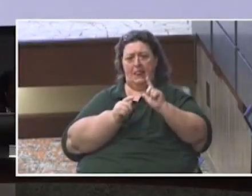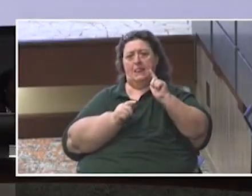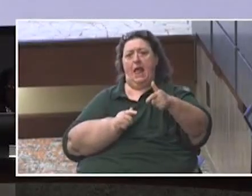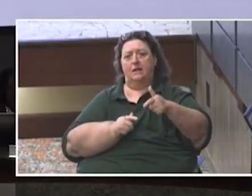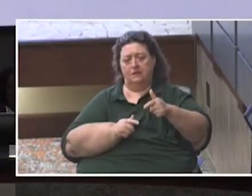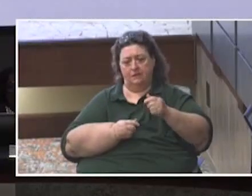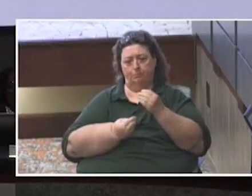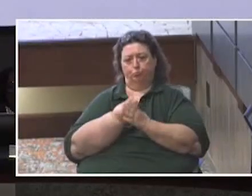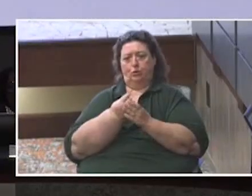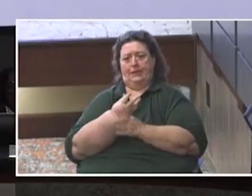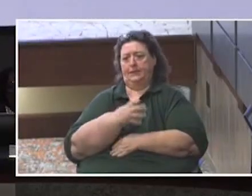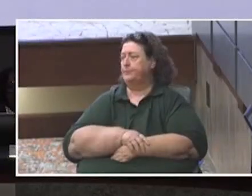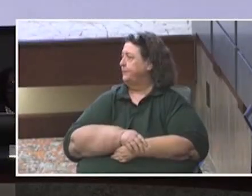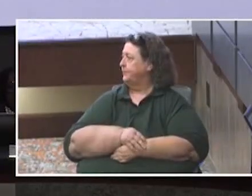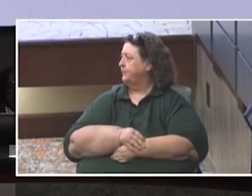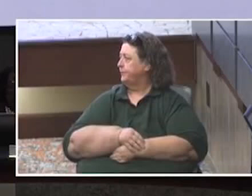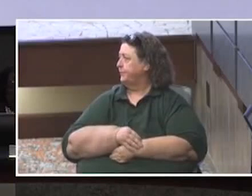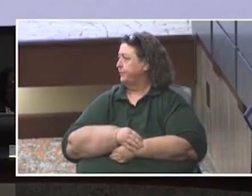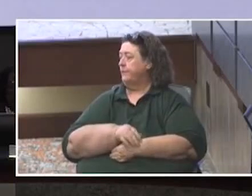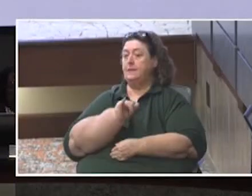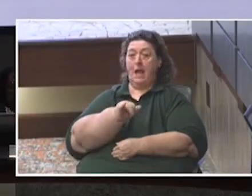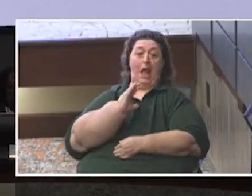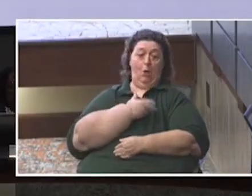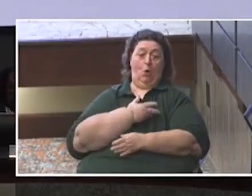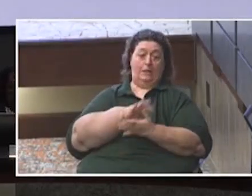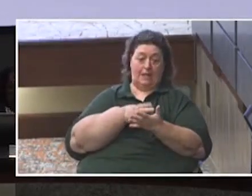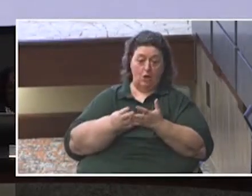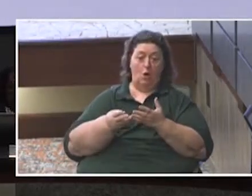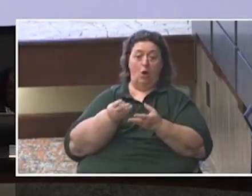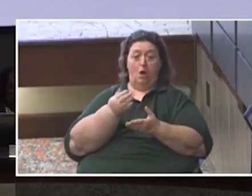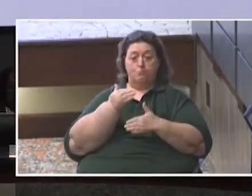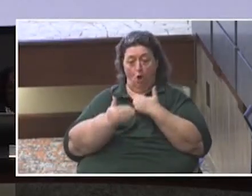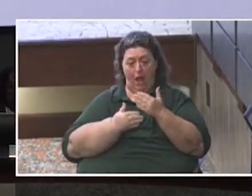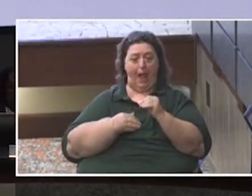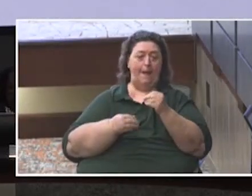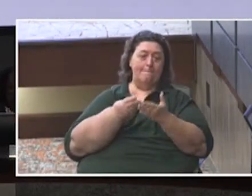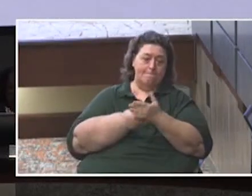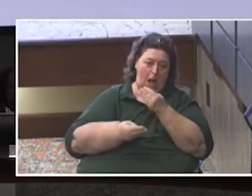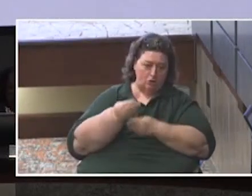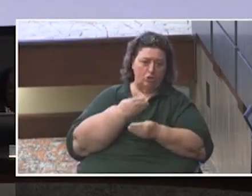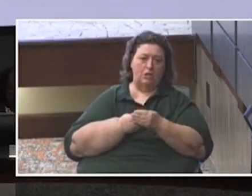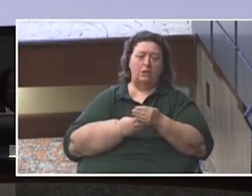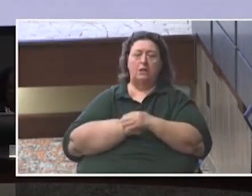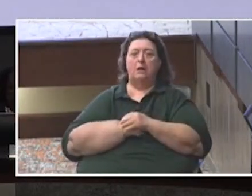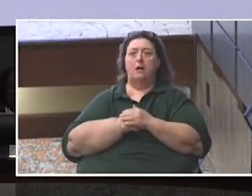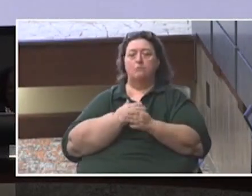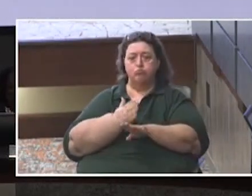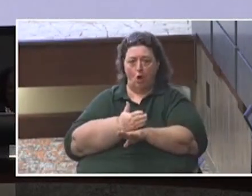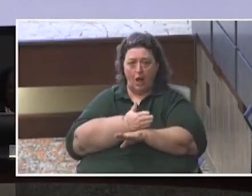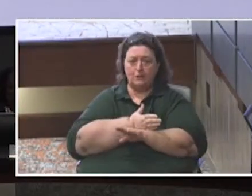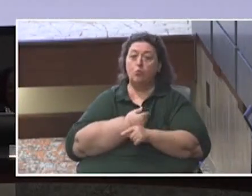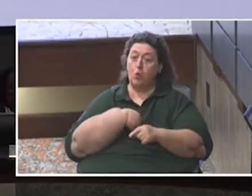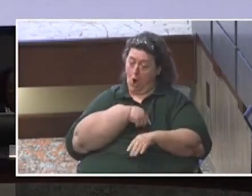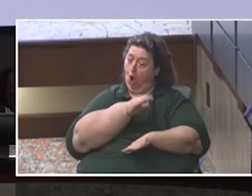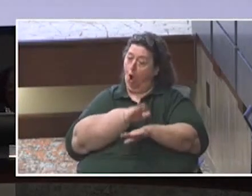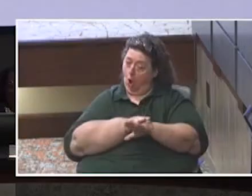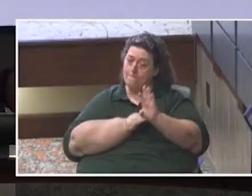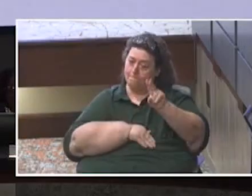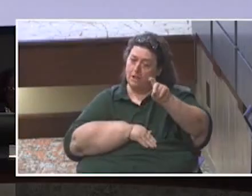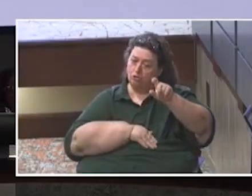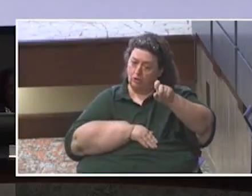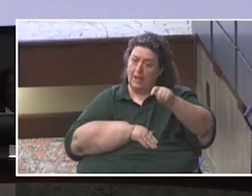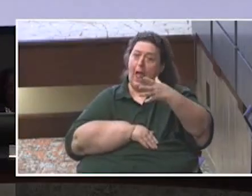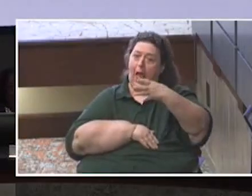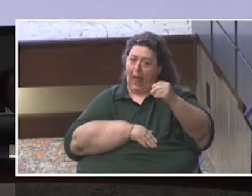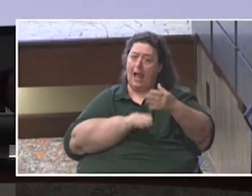I just want to talk to you about our schedule progress and then budget progress. I won't bury the lead. we are on budget and on schedule at this point.